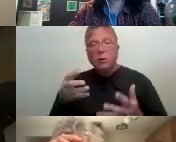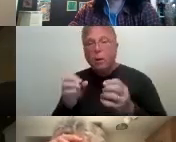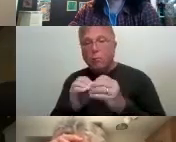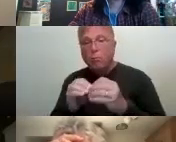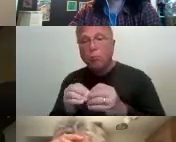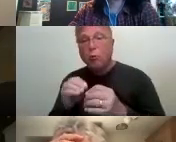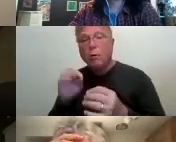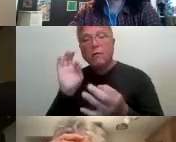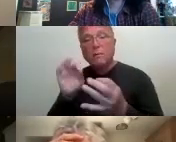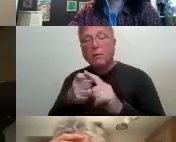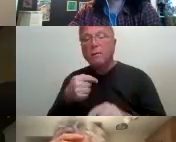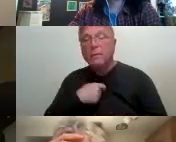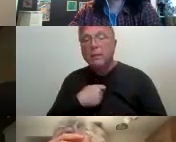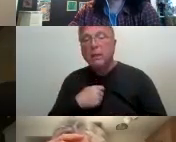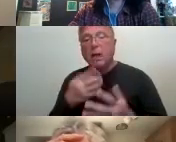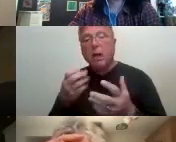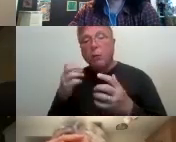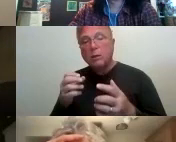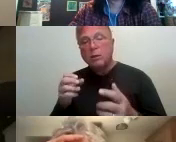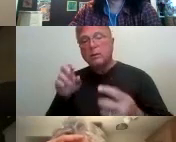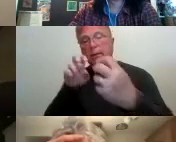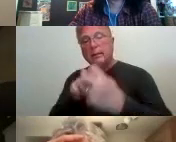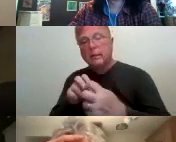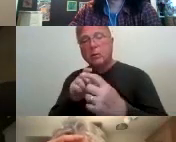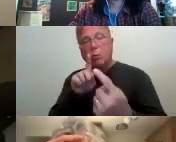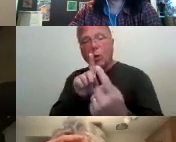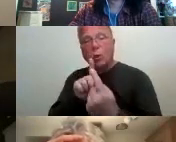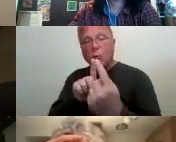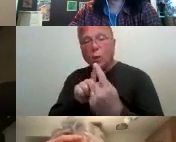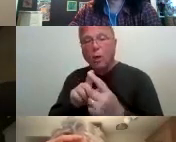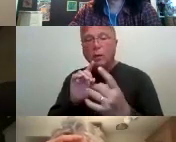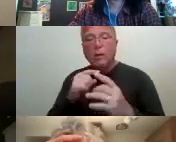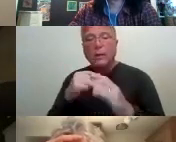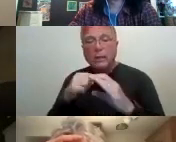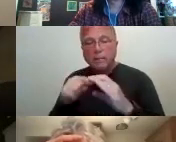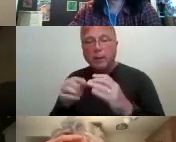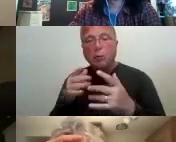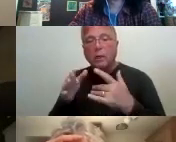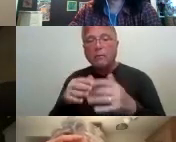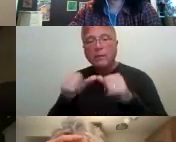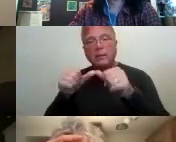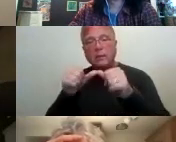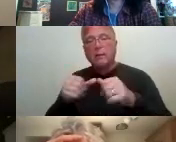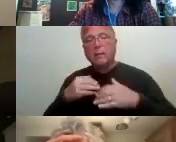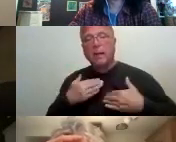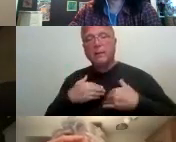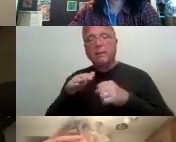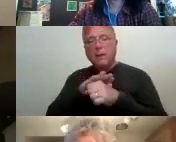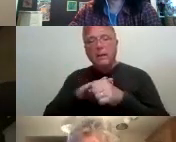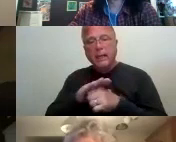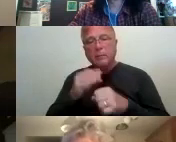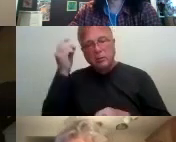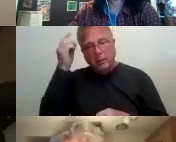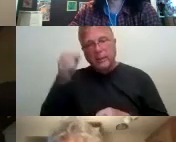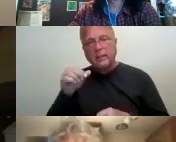me, I'd like to get together one-on-one by email, whatever. Carry on. I'm glad my neighbors are thinking like I